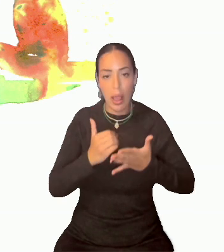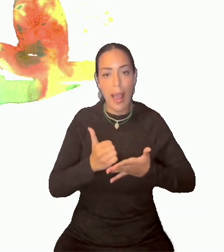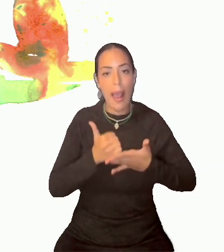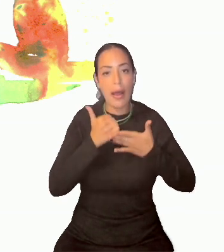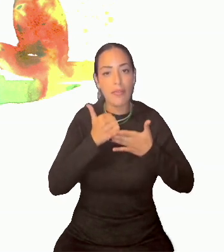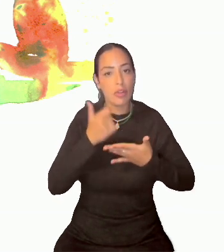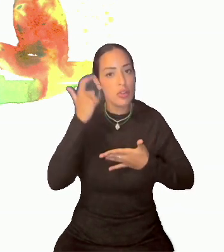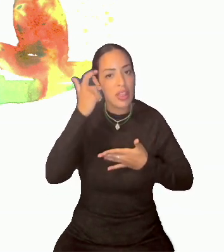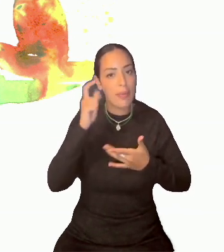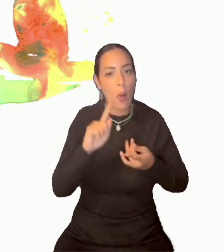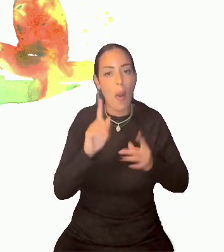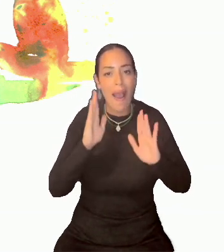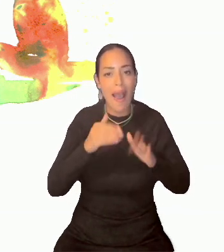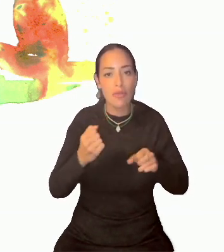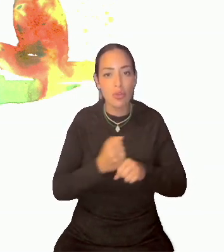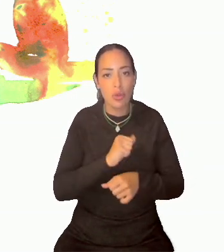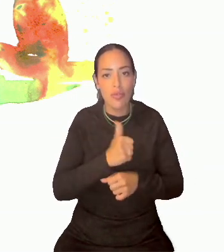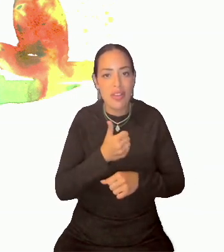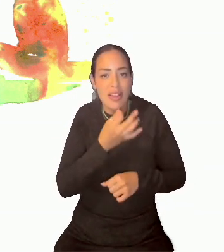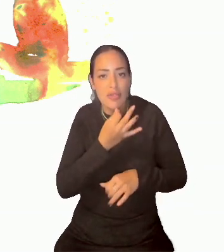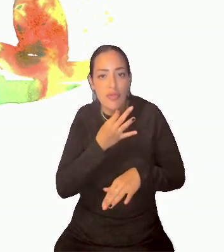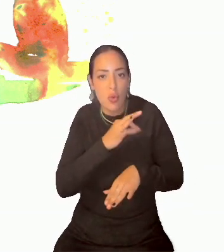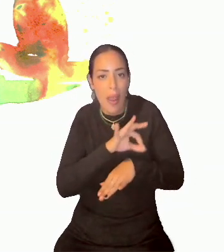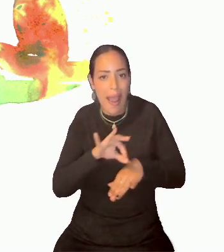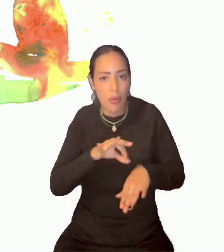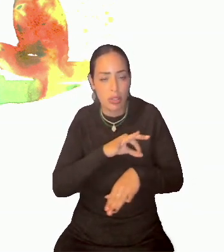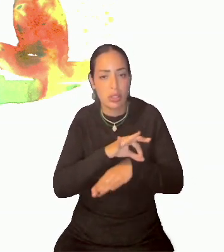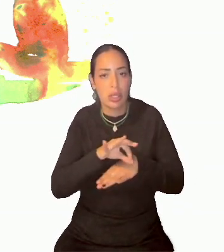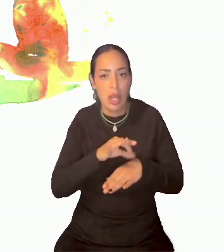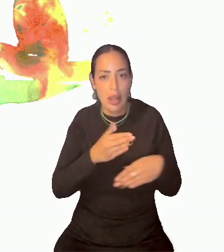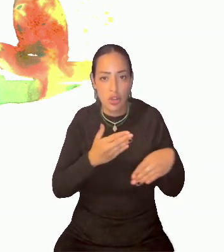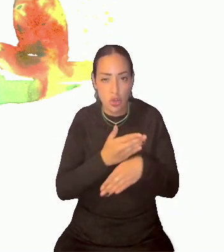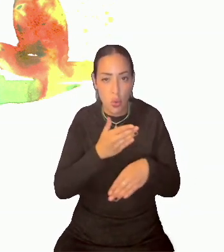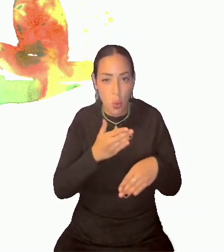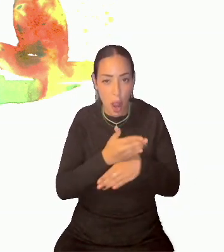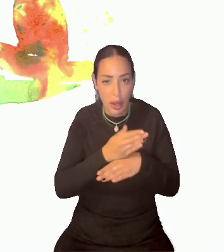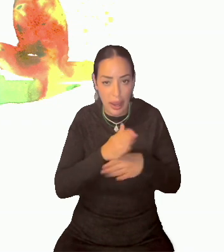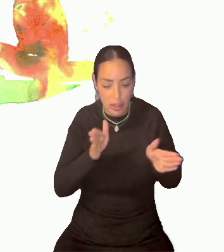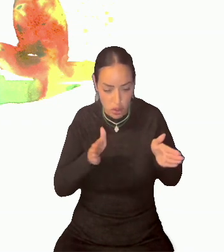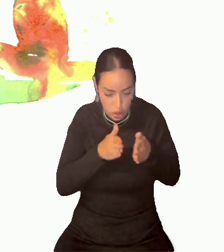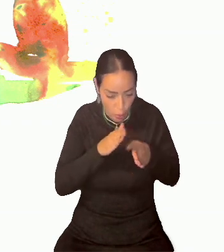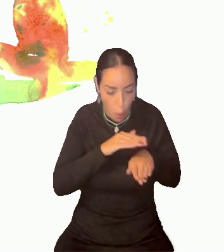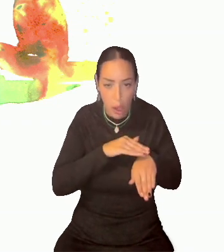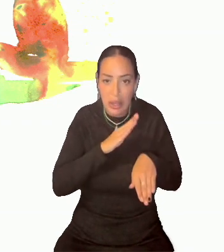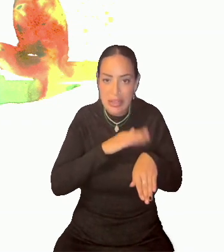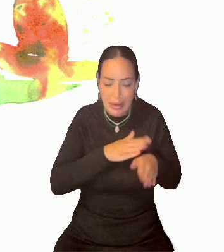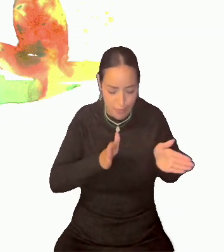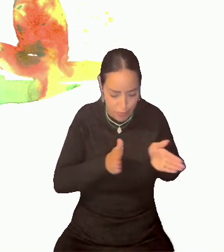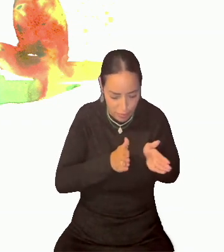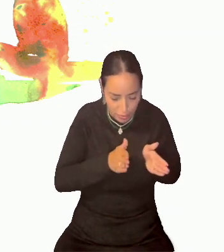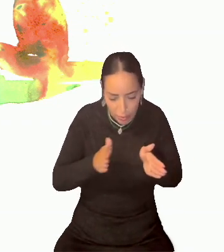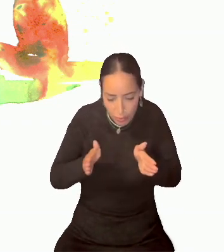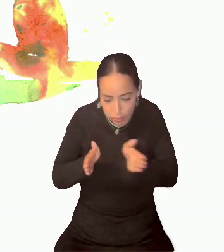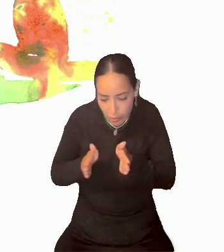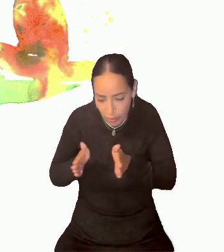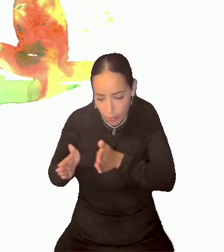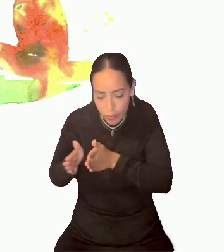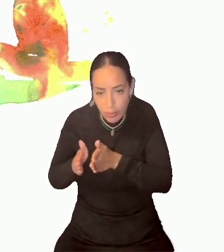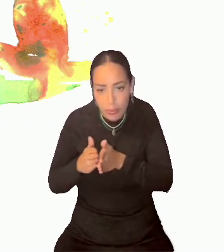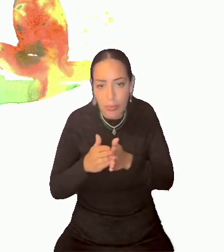they need to do in the next hour or the next few hours and to work in much smaller chunks of time so as to support them to